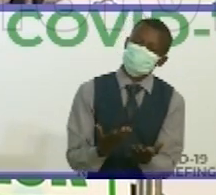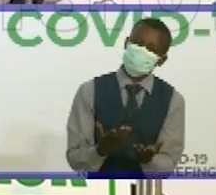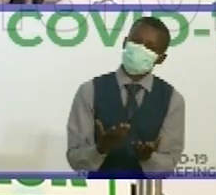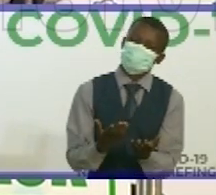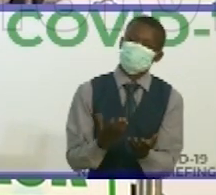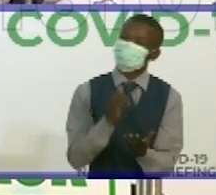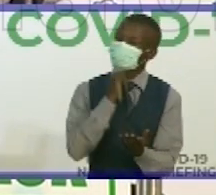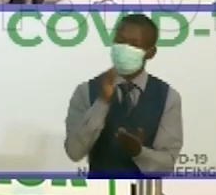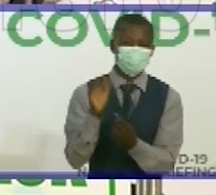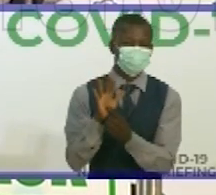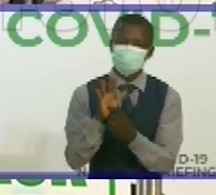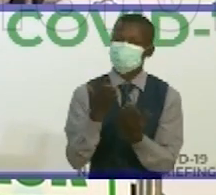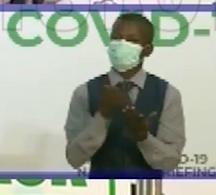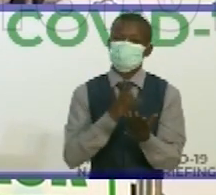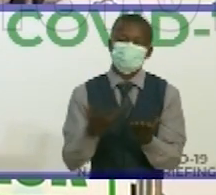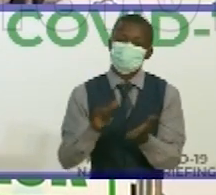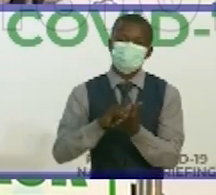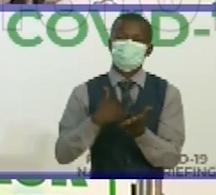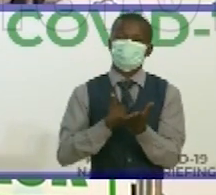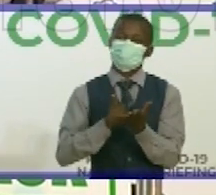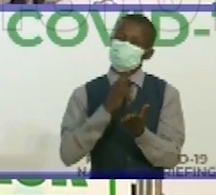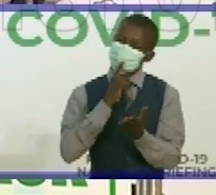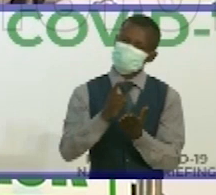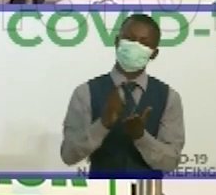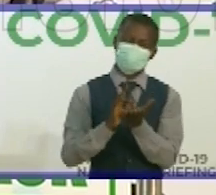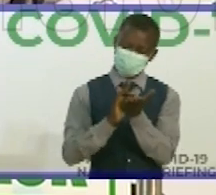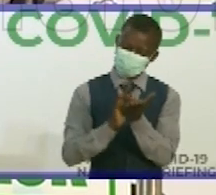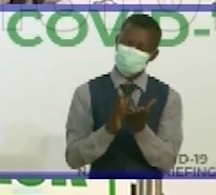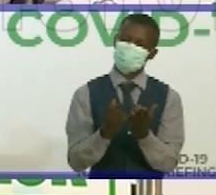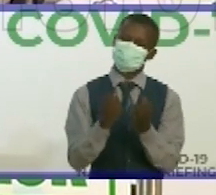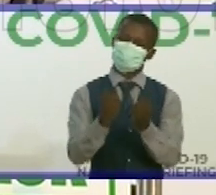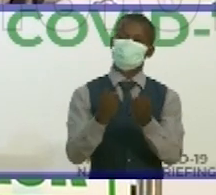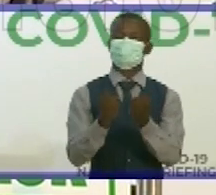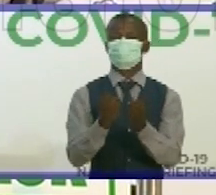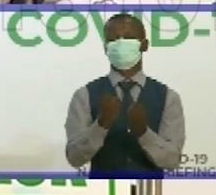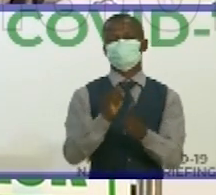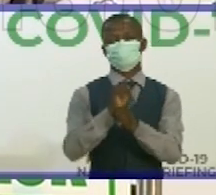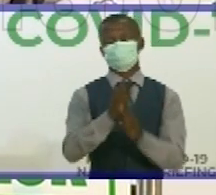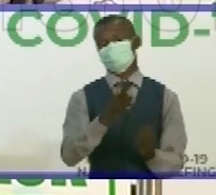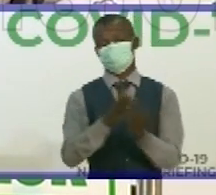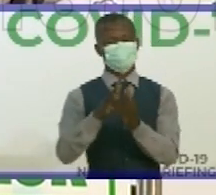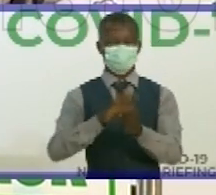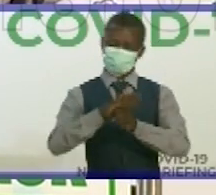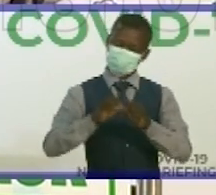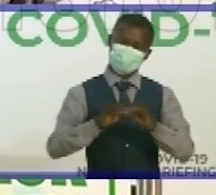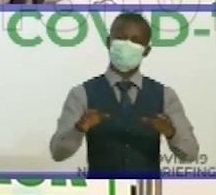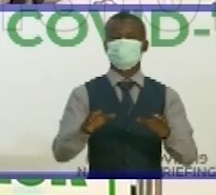any evidence that it has a real curative property to against the COVID-19 virus.